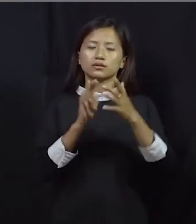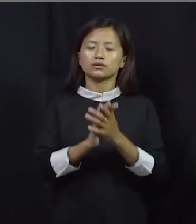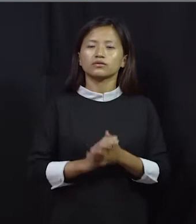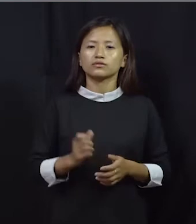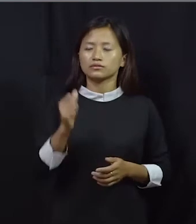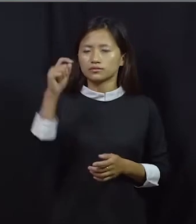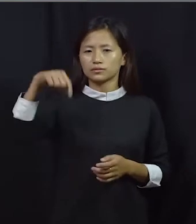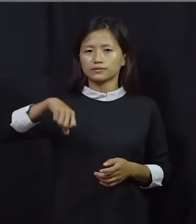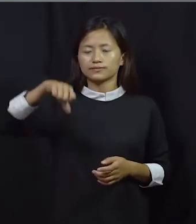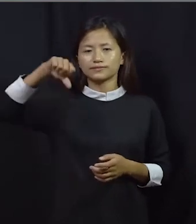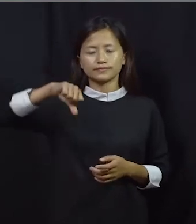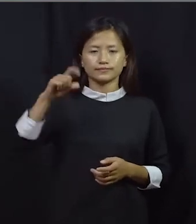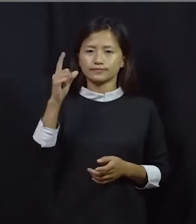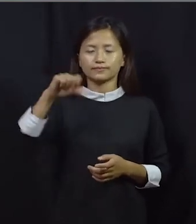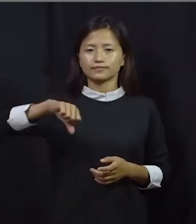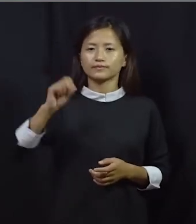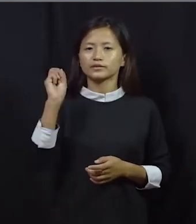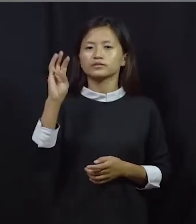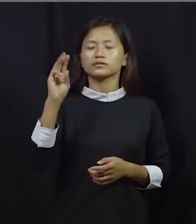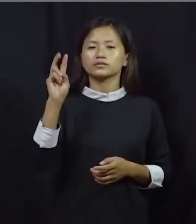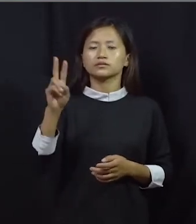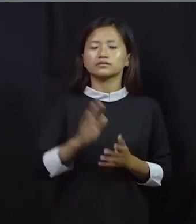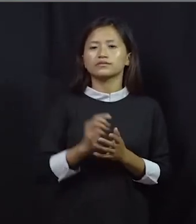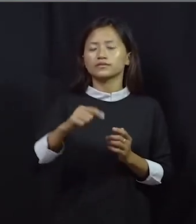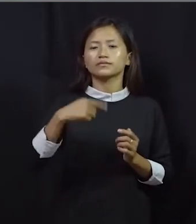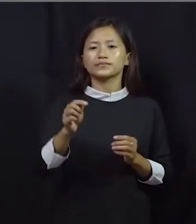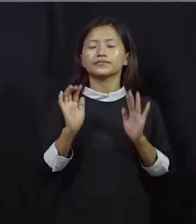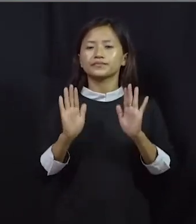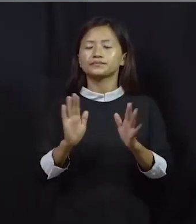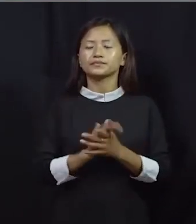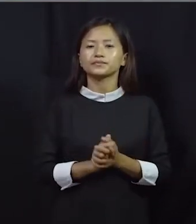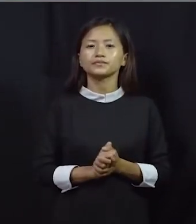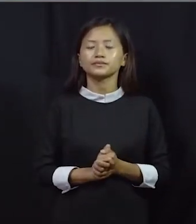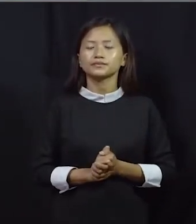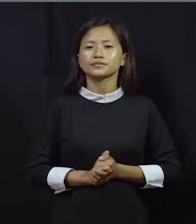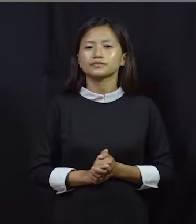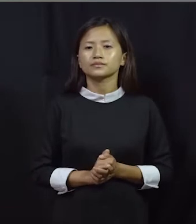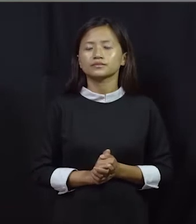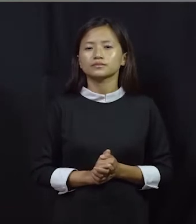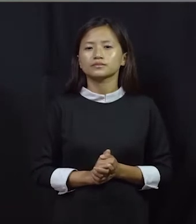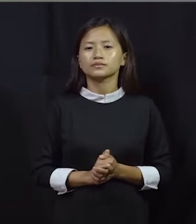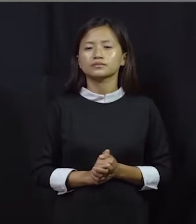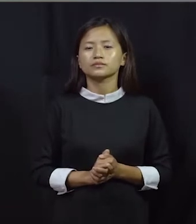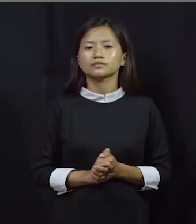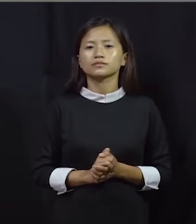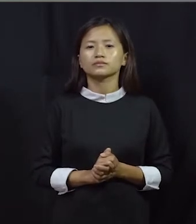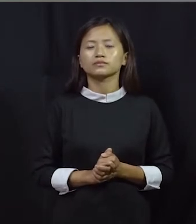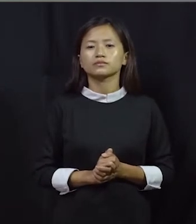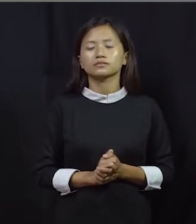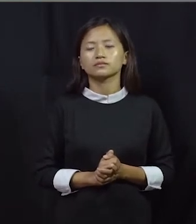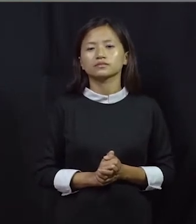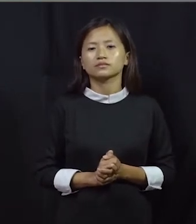absence of partnership deed. Next we have Next we